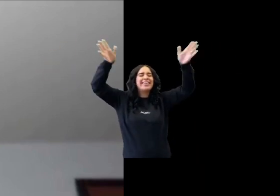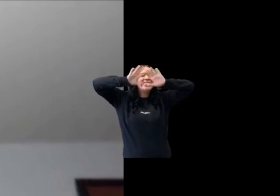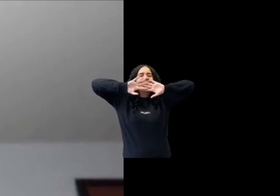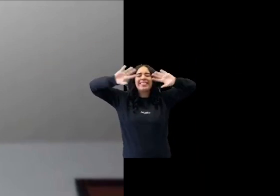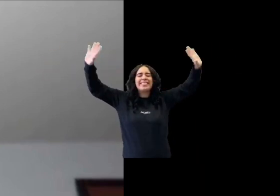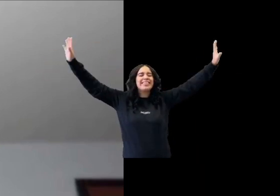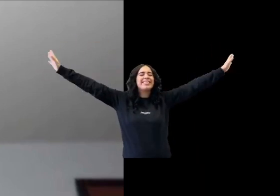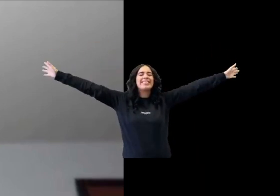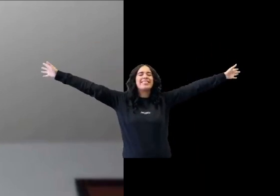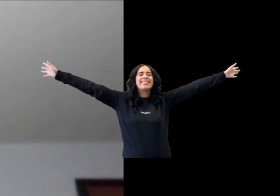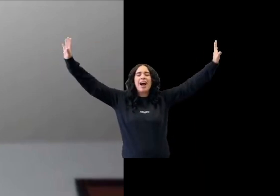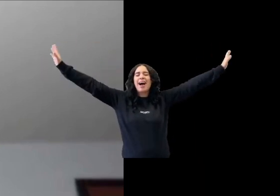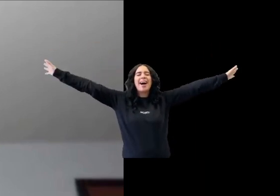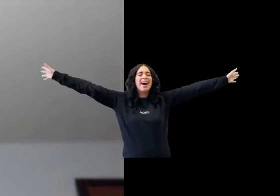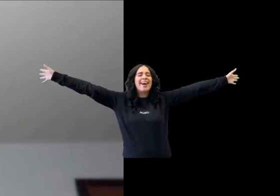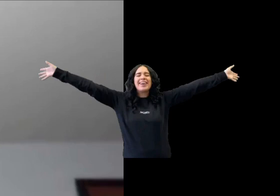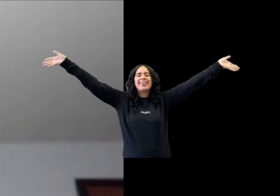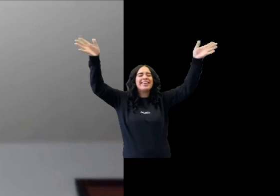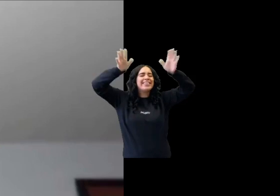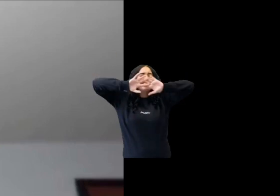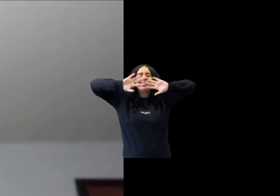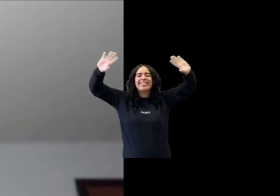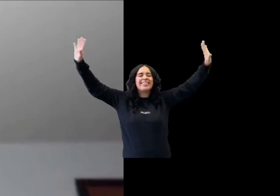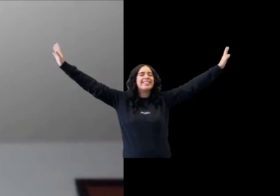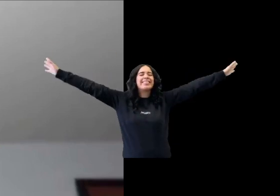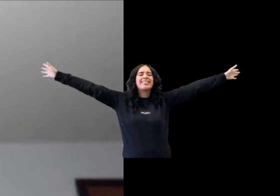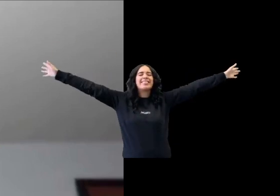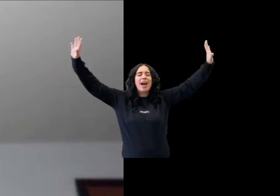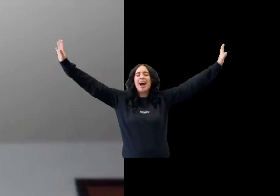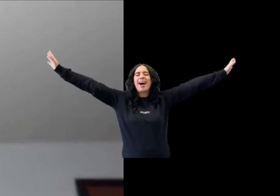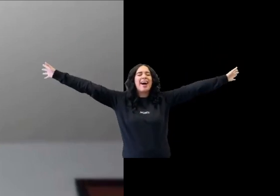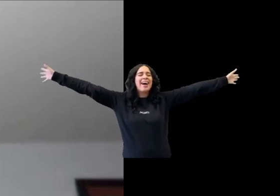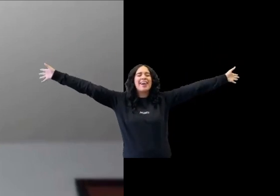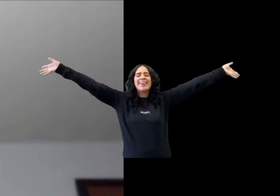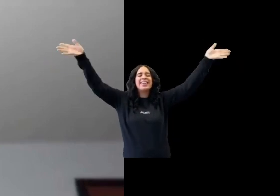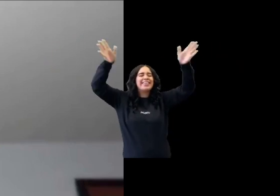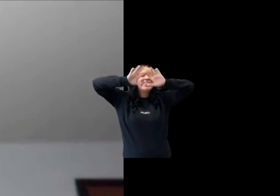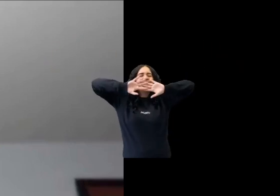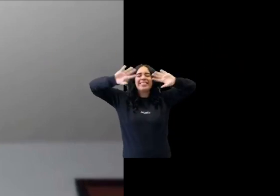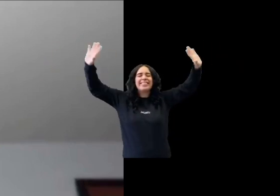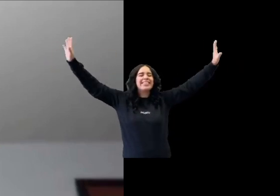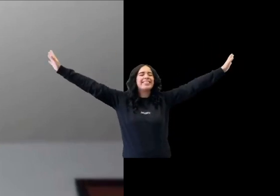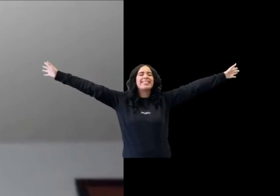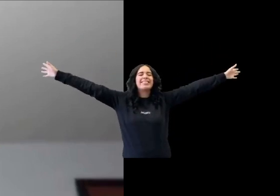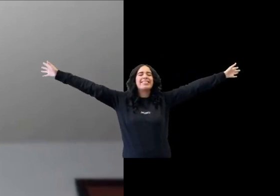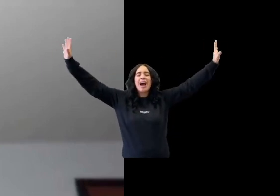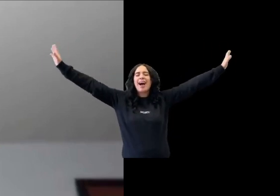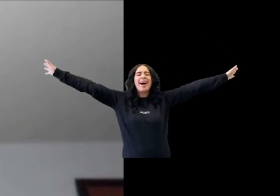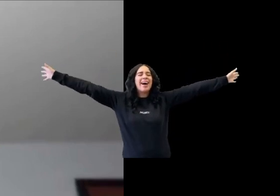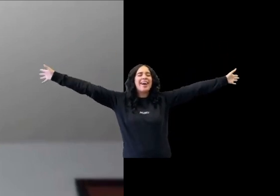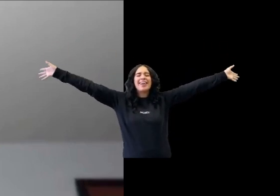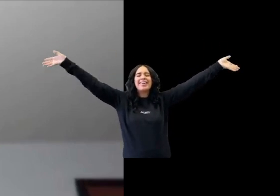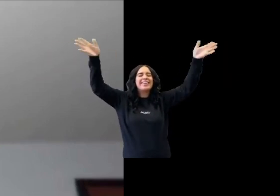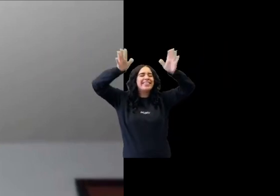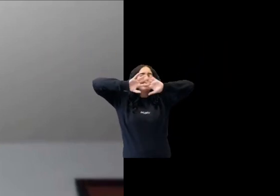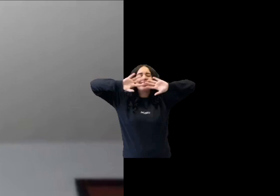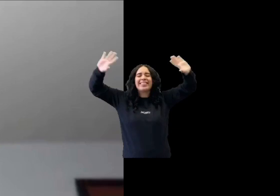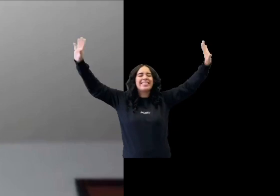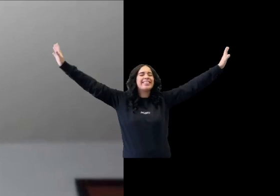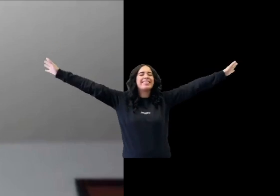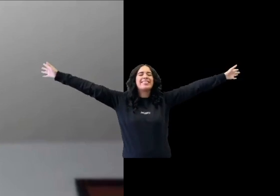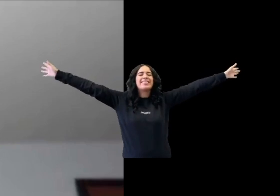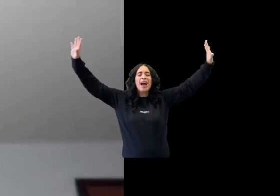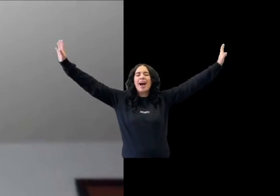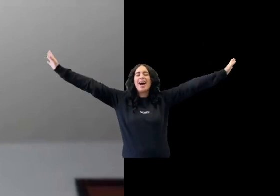knows. She not realizing she digging a hole for herself. She doesn't understand that she's